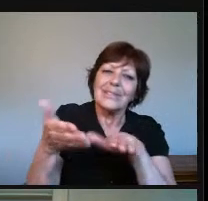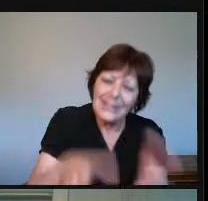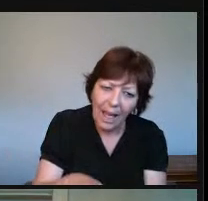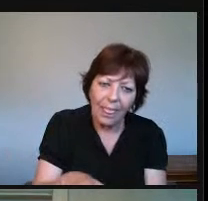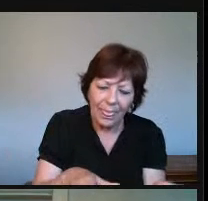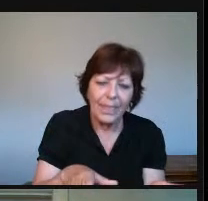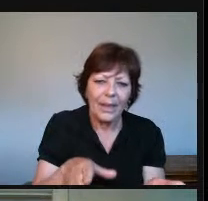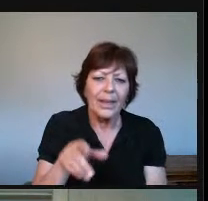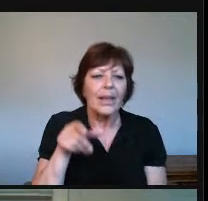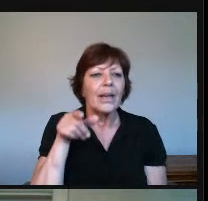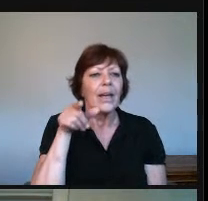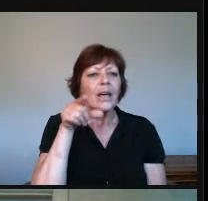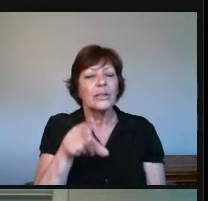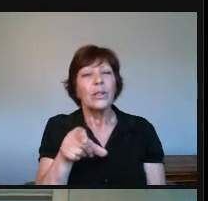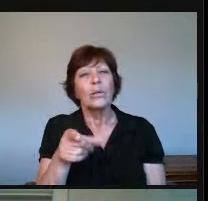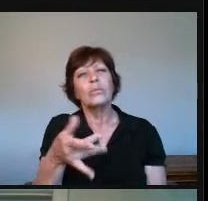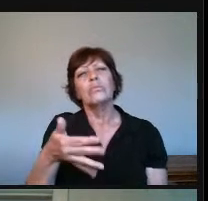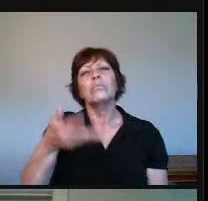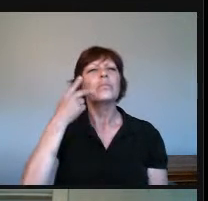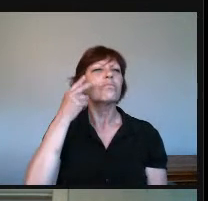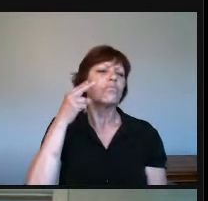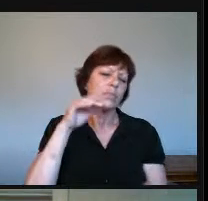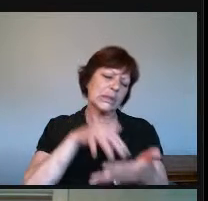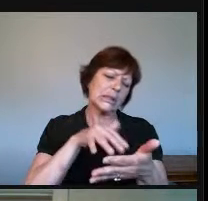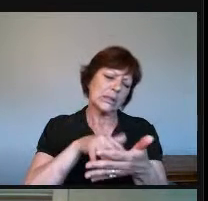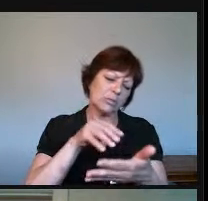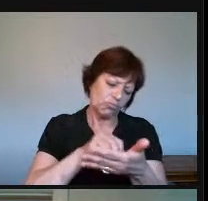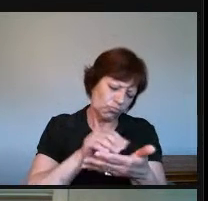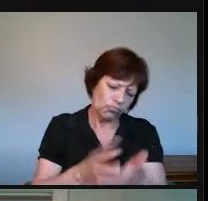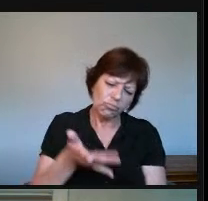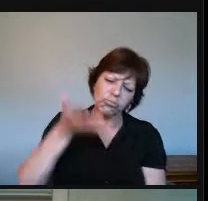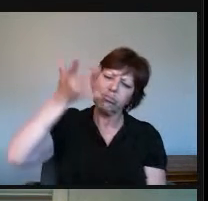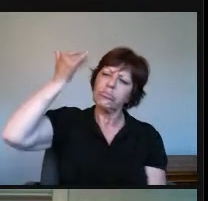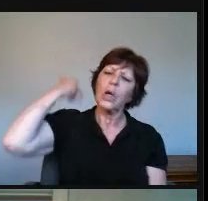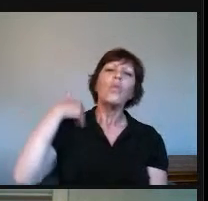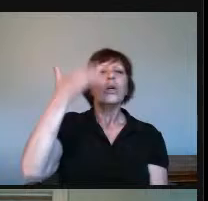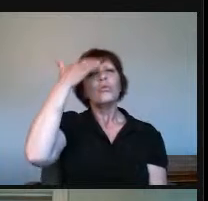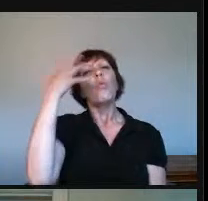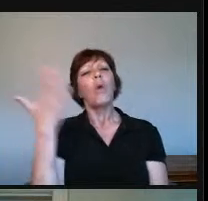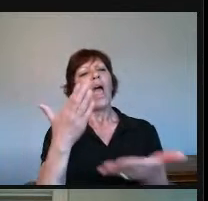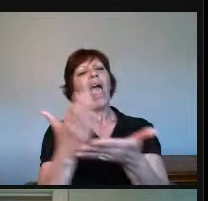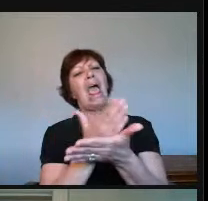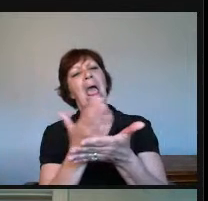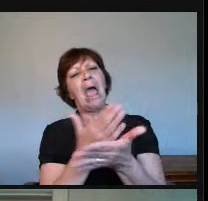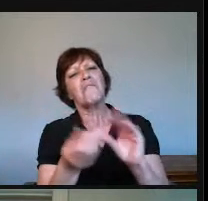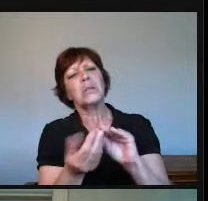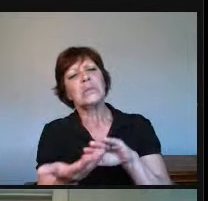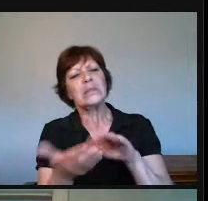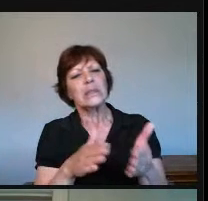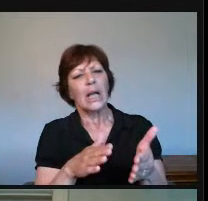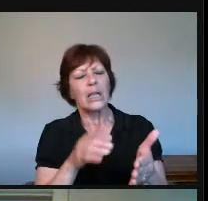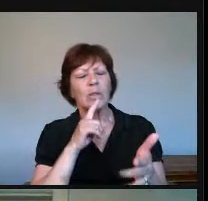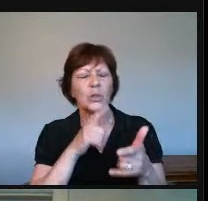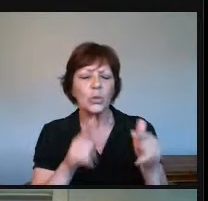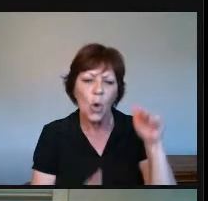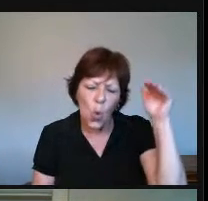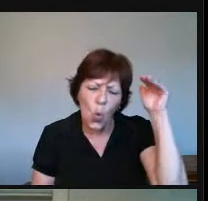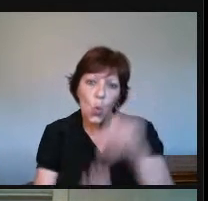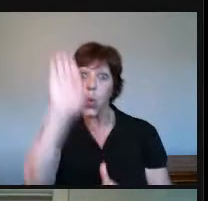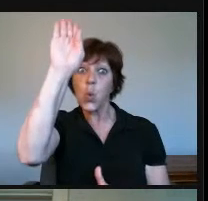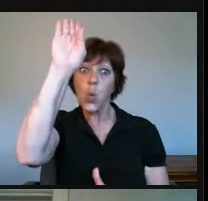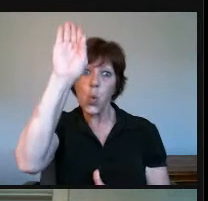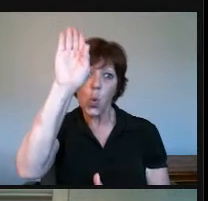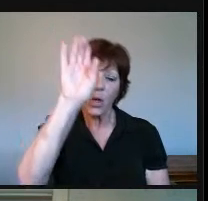rates going back many decades, and we know what the average is. And there was a huge spike in